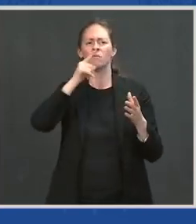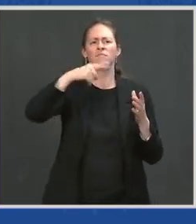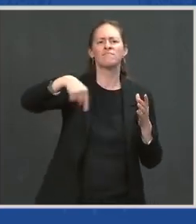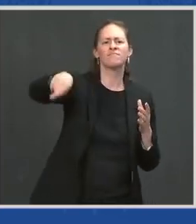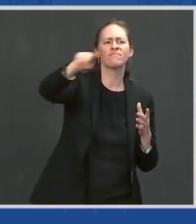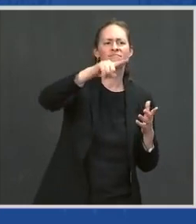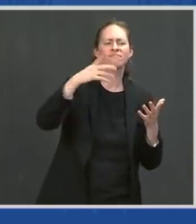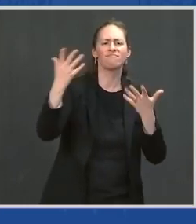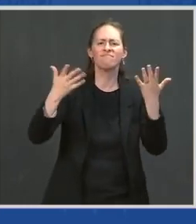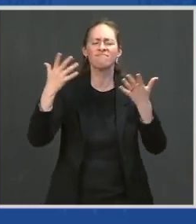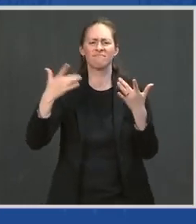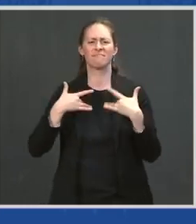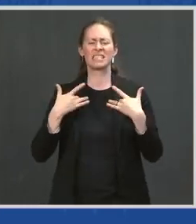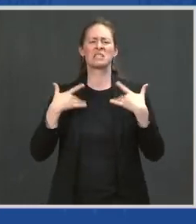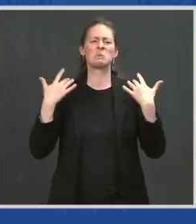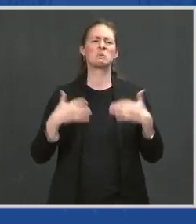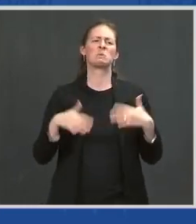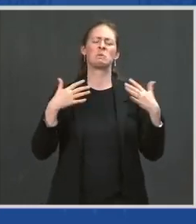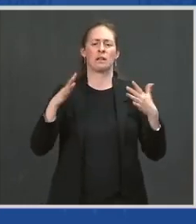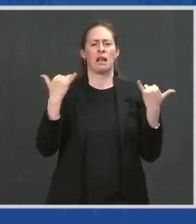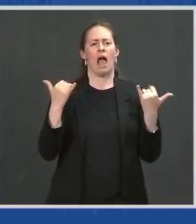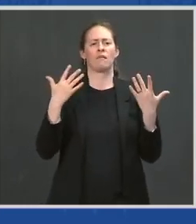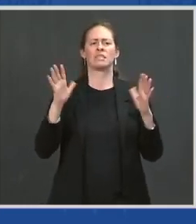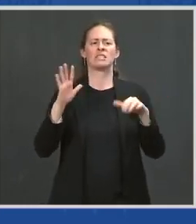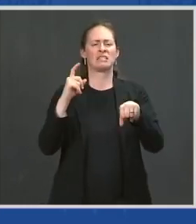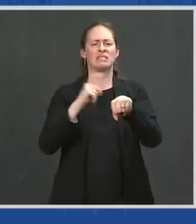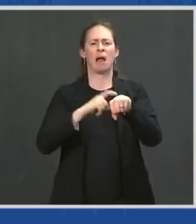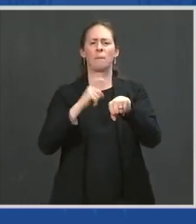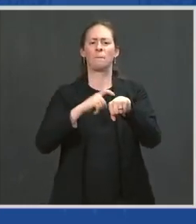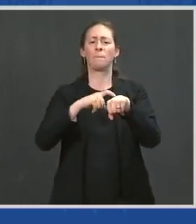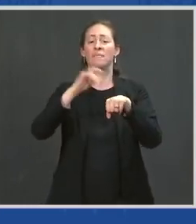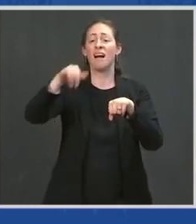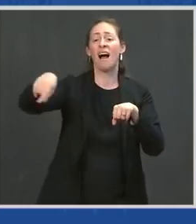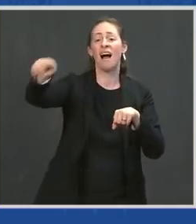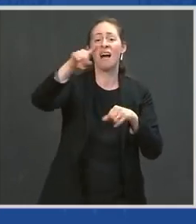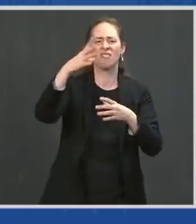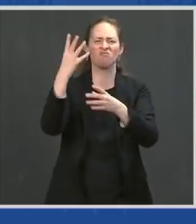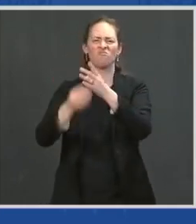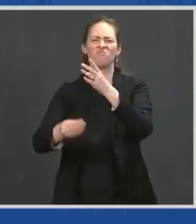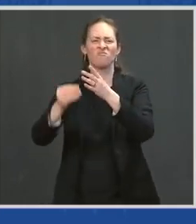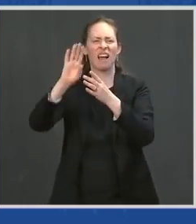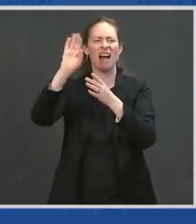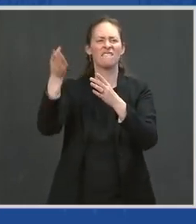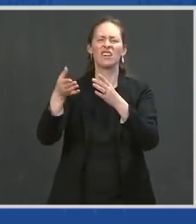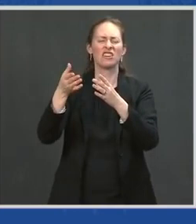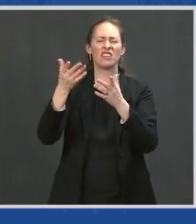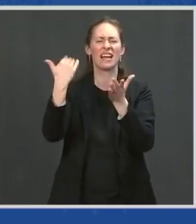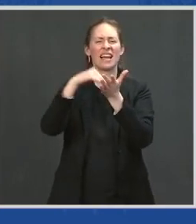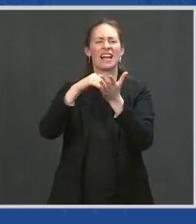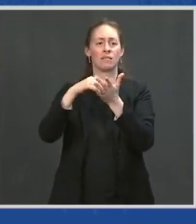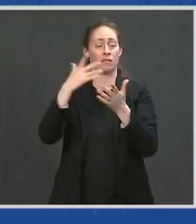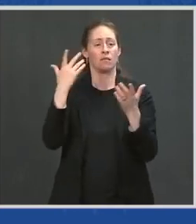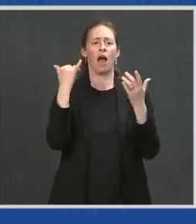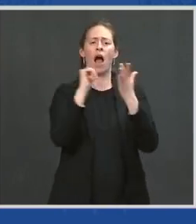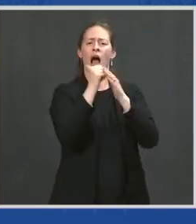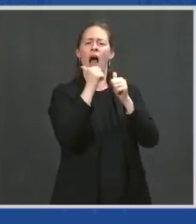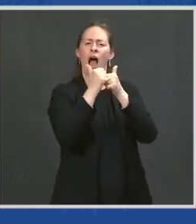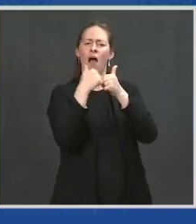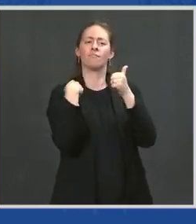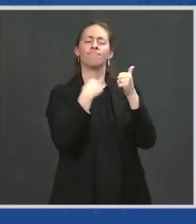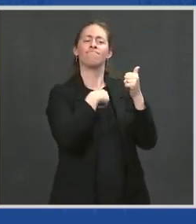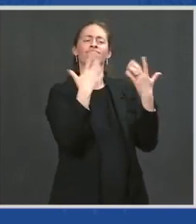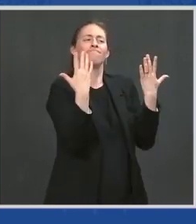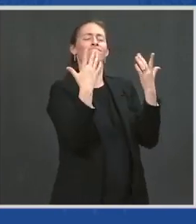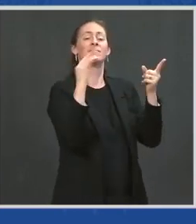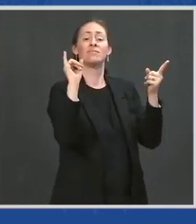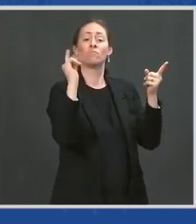the time we're never going to get back. To celebrate our independence from this virus on July 4th, with family